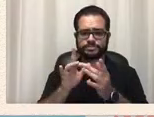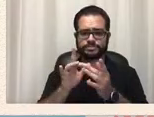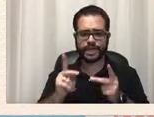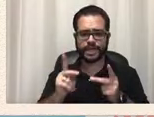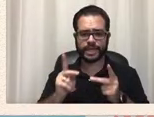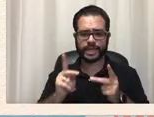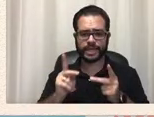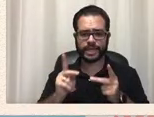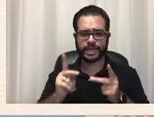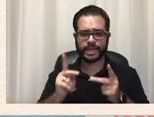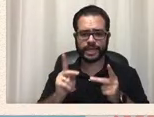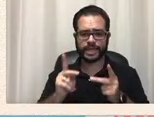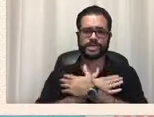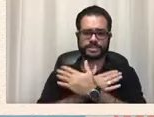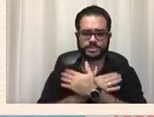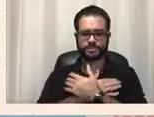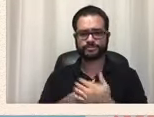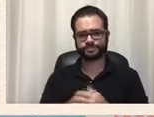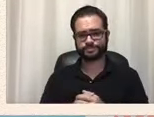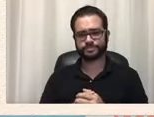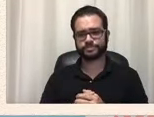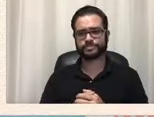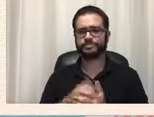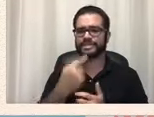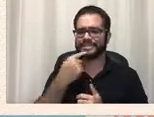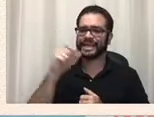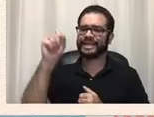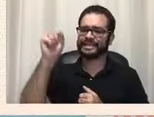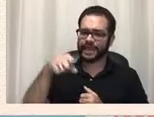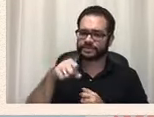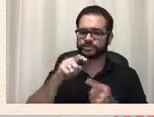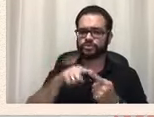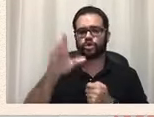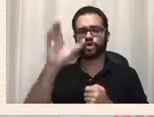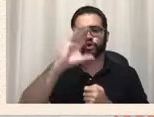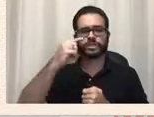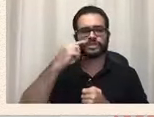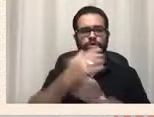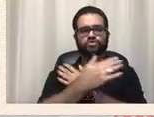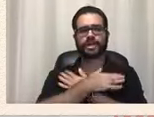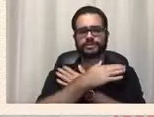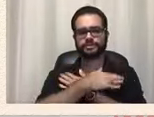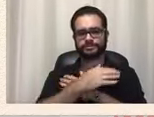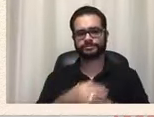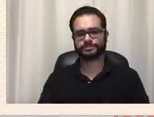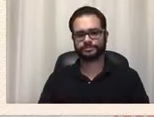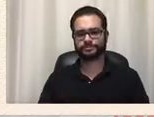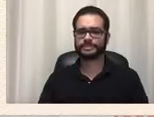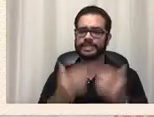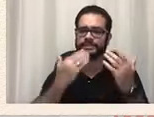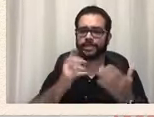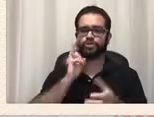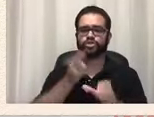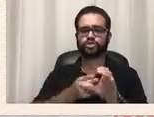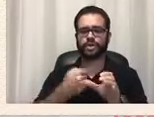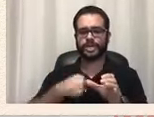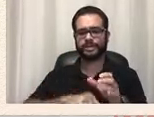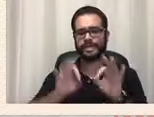revitalized. Say yes to your quest to rest. Thanks for joining me, Family Cafe